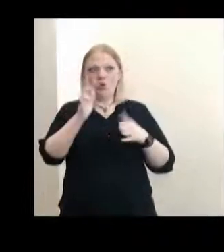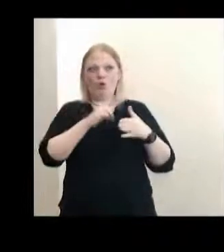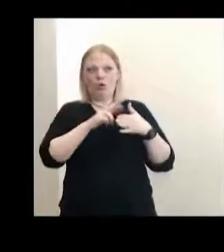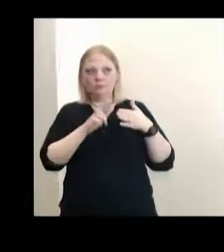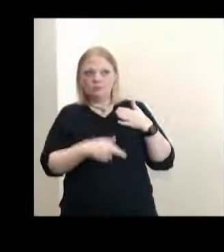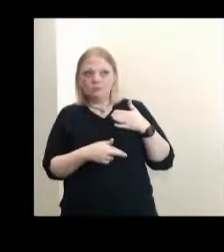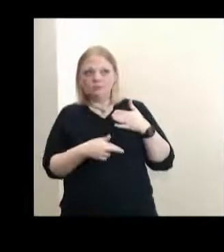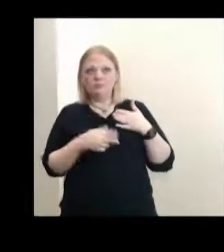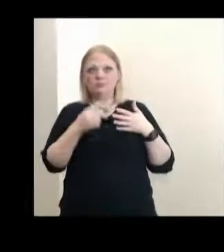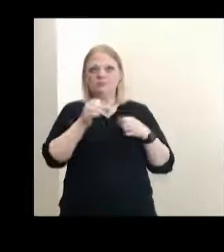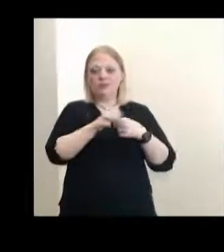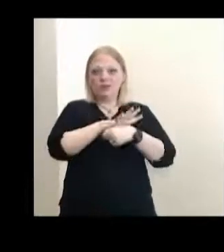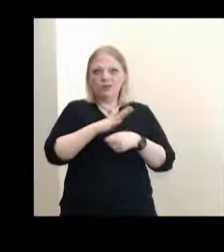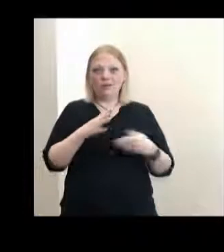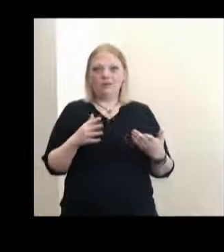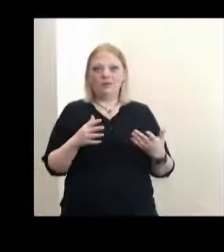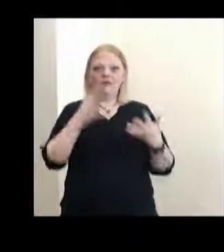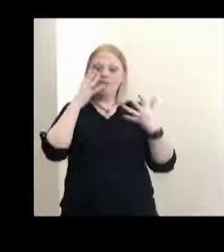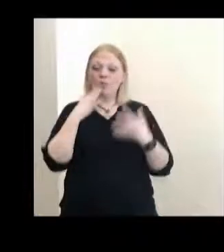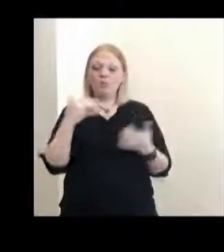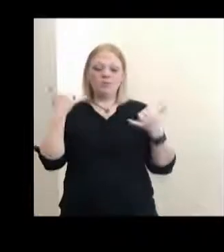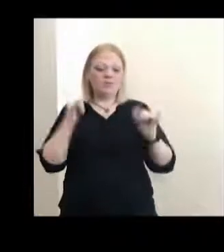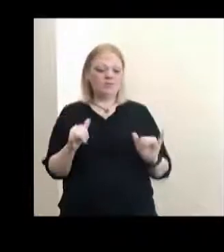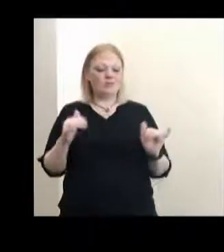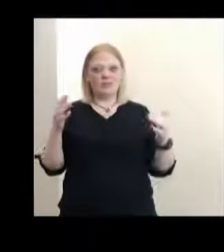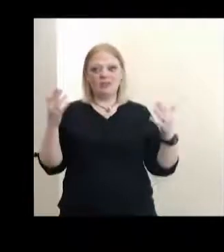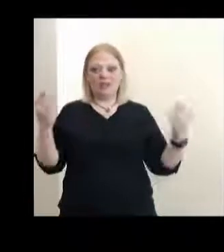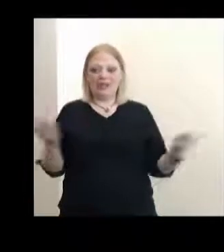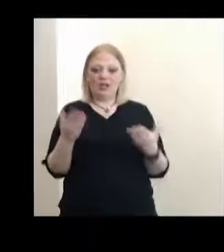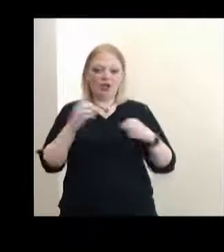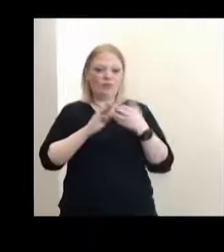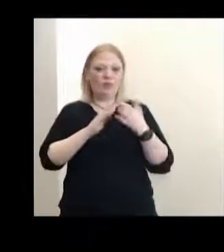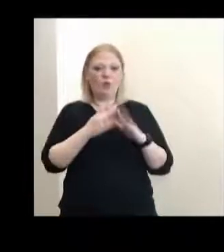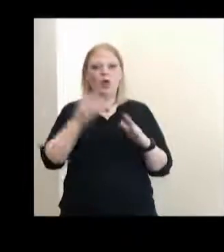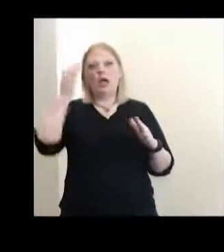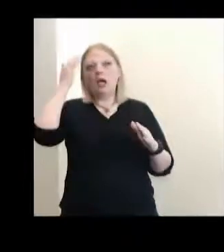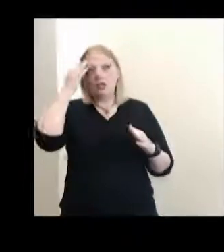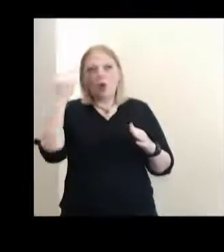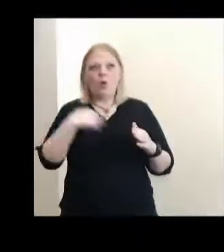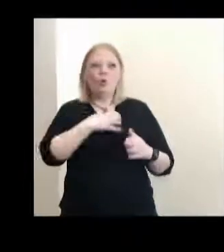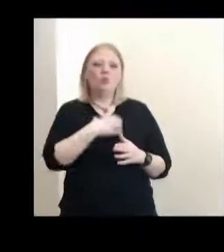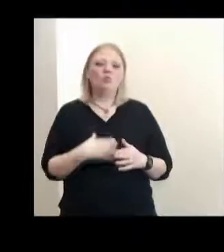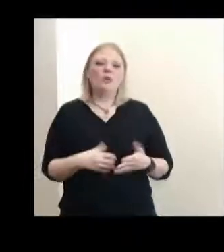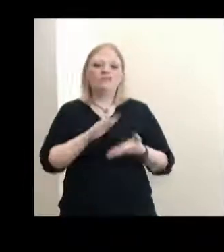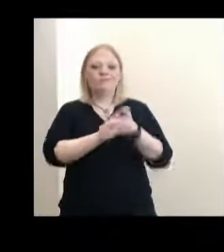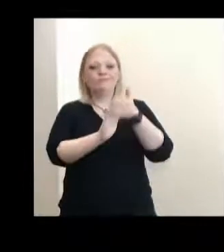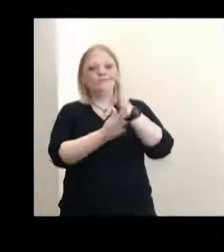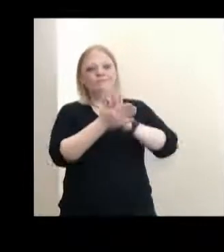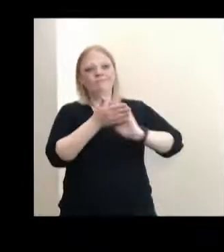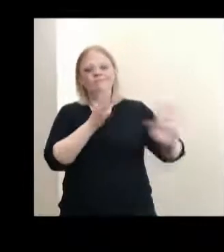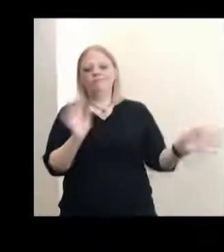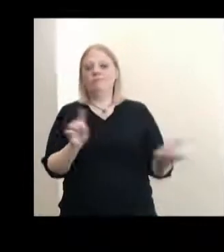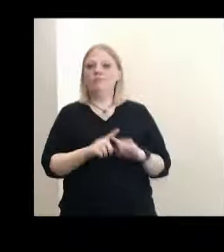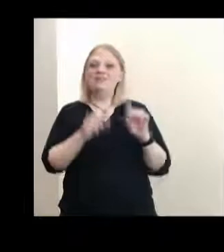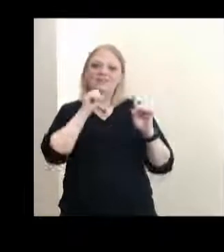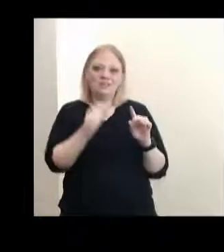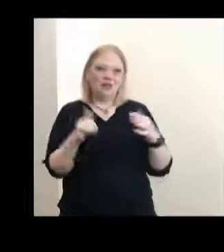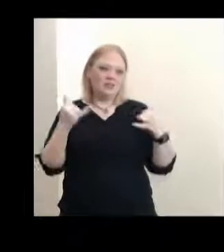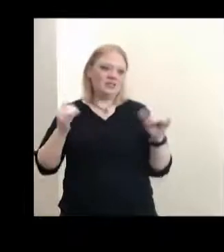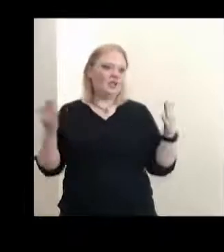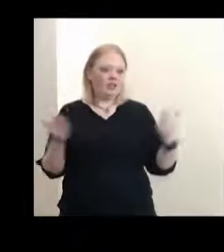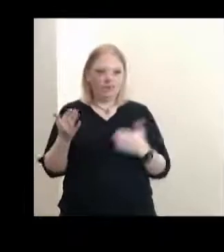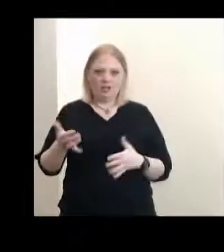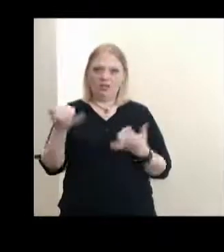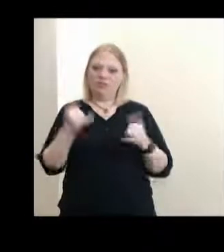COVID-19. COVID-19, unfortunately, is still in our community. I know we all wish it was done, but it is not done. It is still here. We still have people